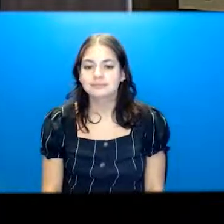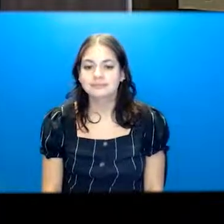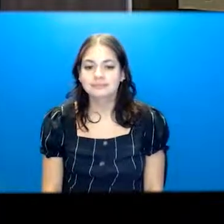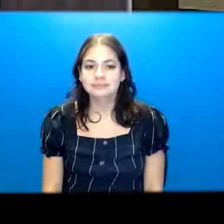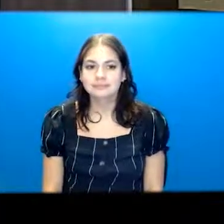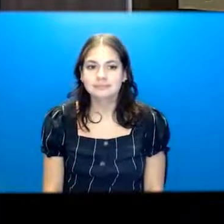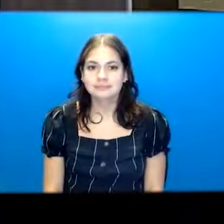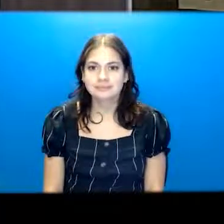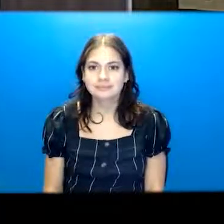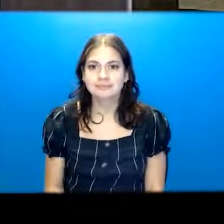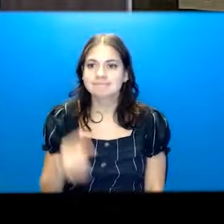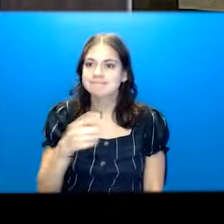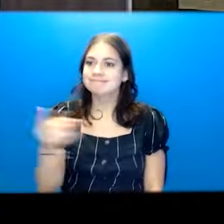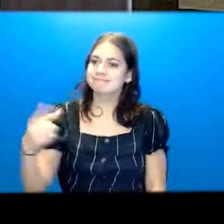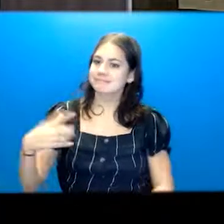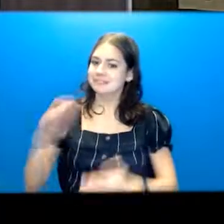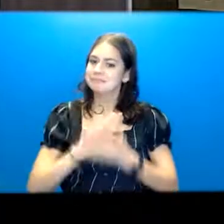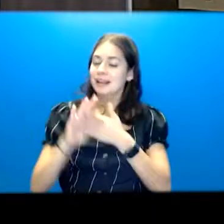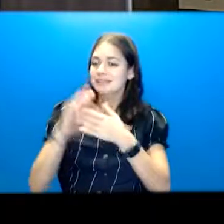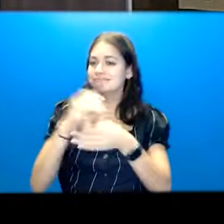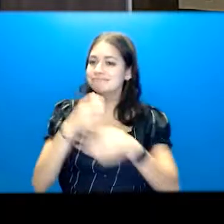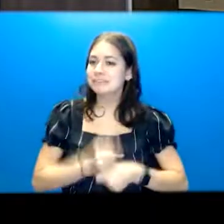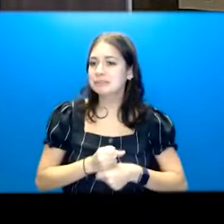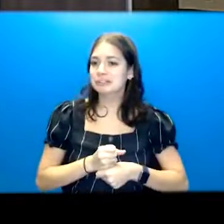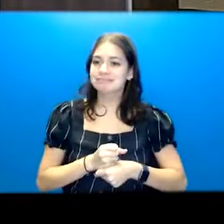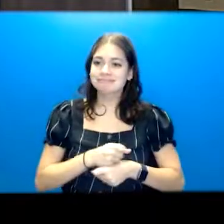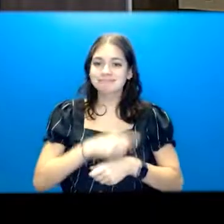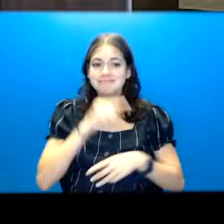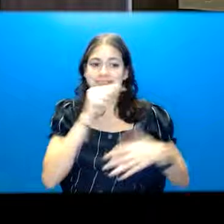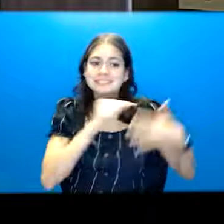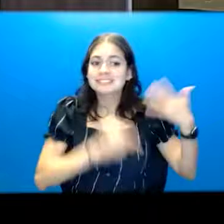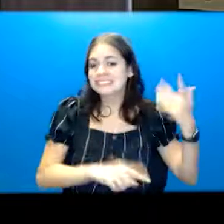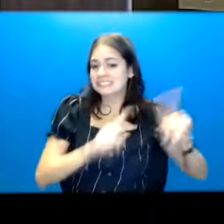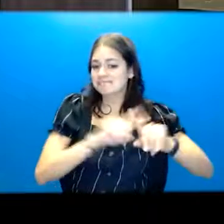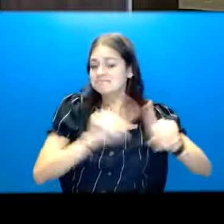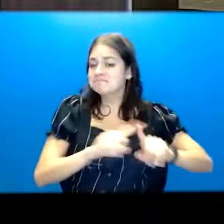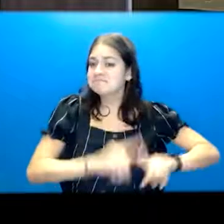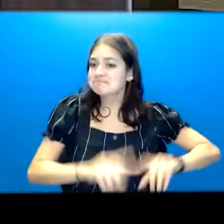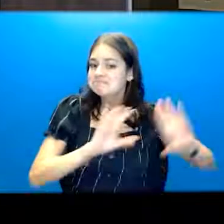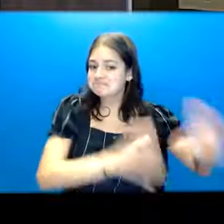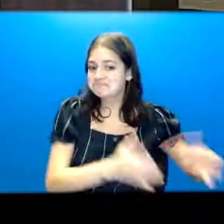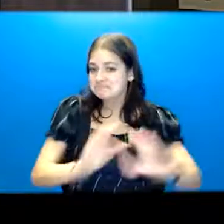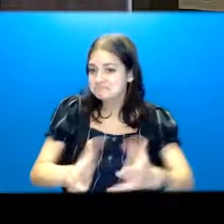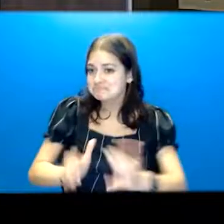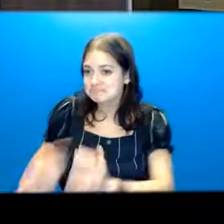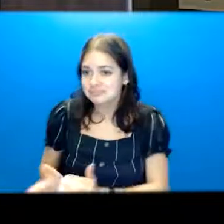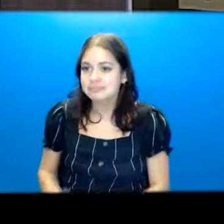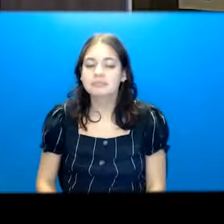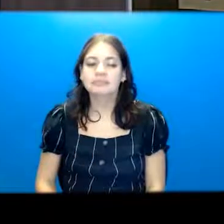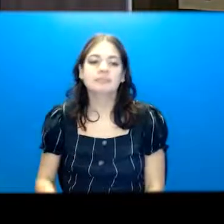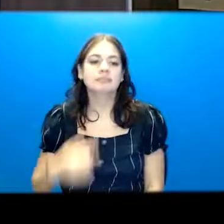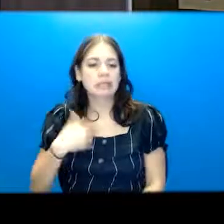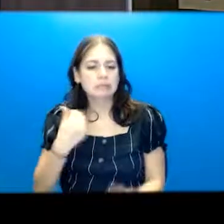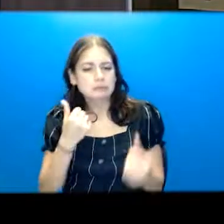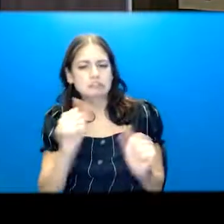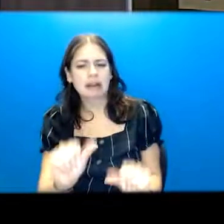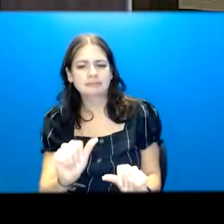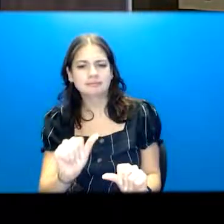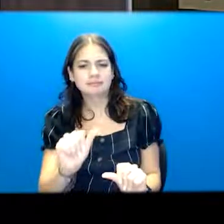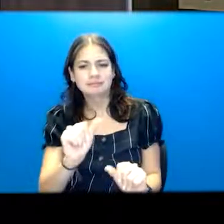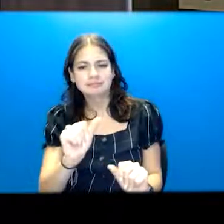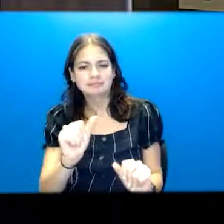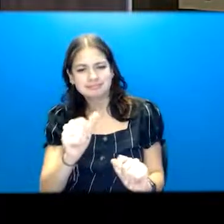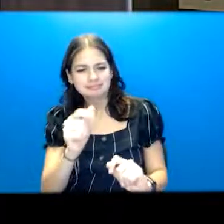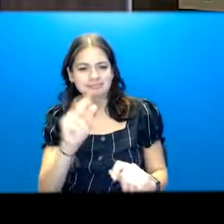So here is a nice summary from all of those different categories. And then we try to flip it